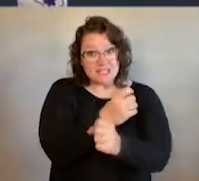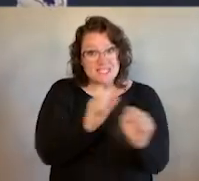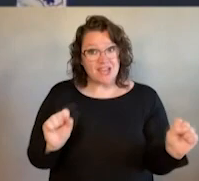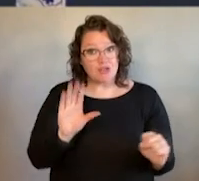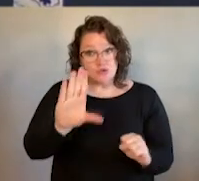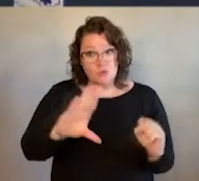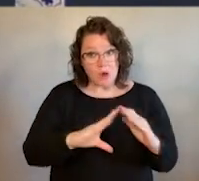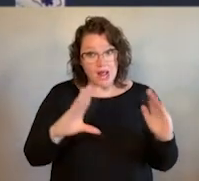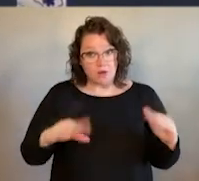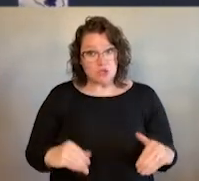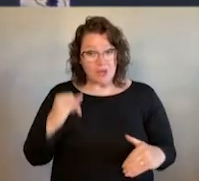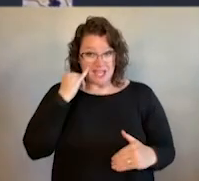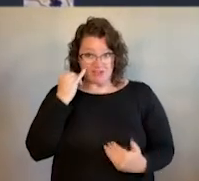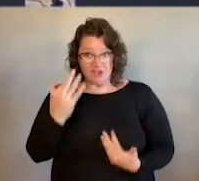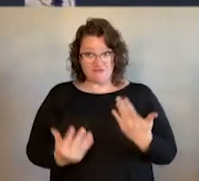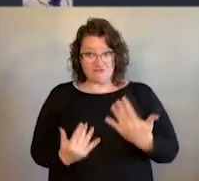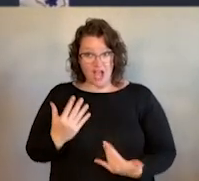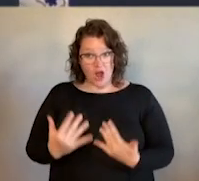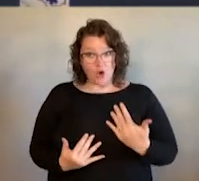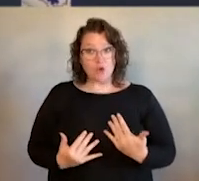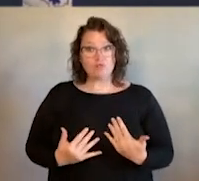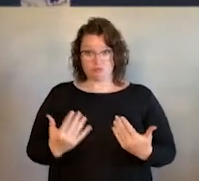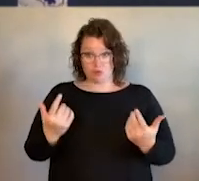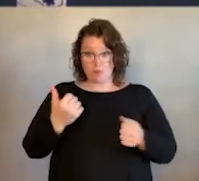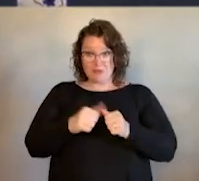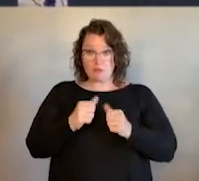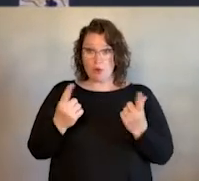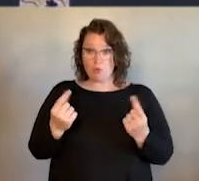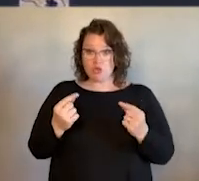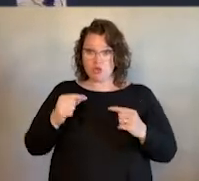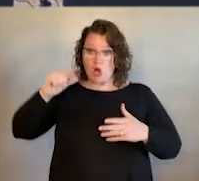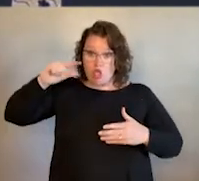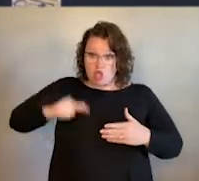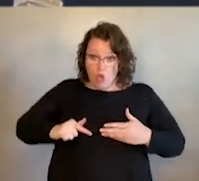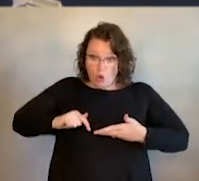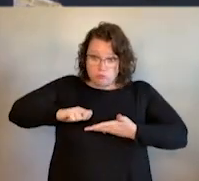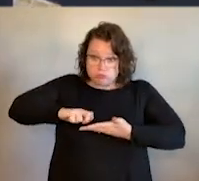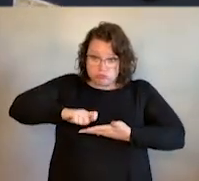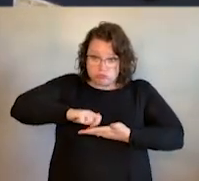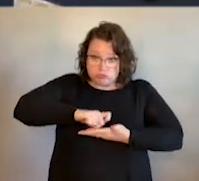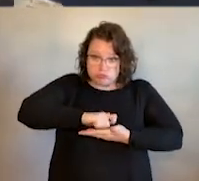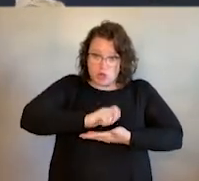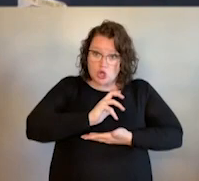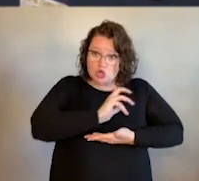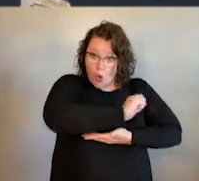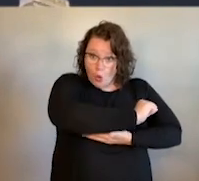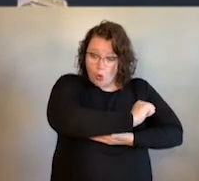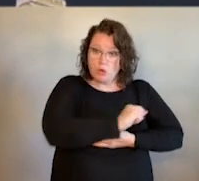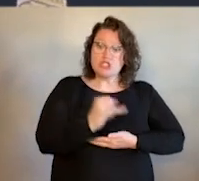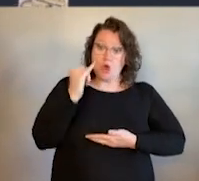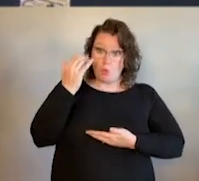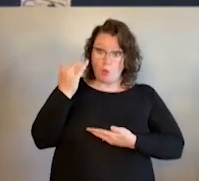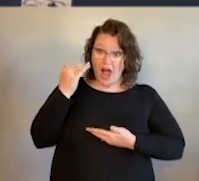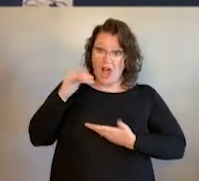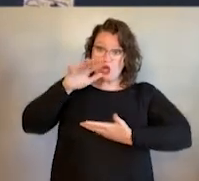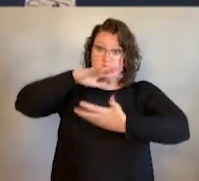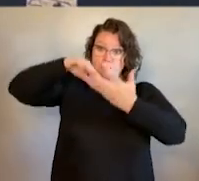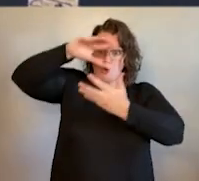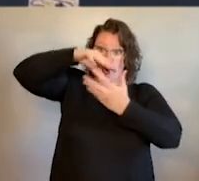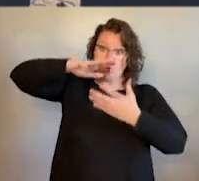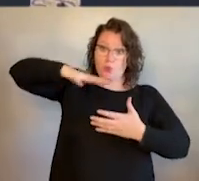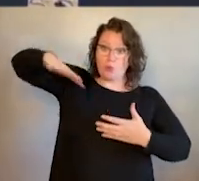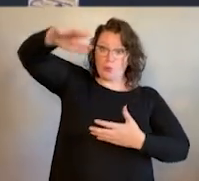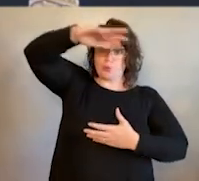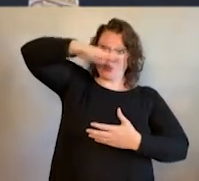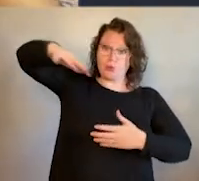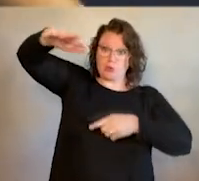home. So if there's a fire, we've always talked about stay low and go because the smoke's up high, and in order for you to be safe, you have to crawl low and stay under the smoke